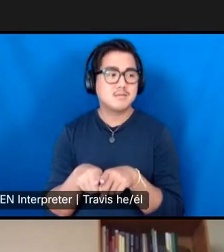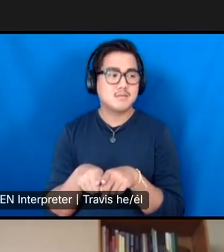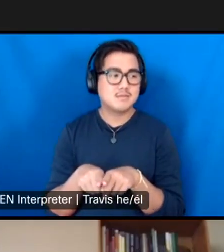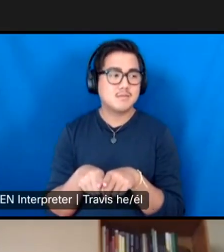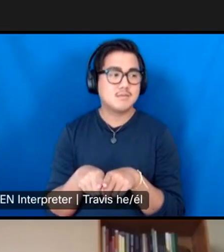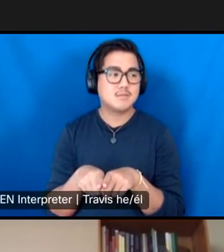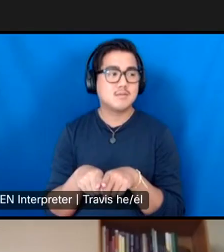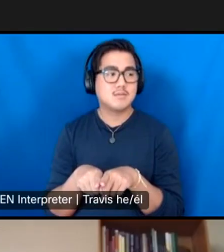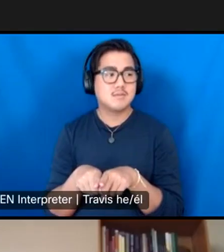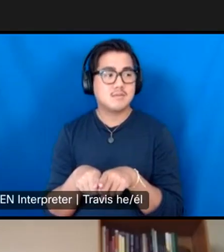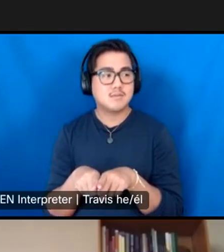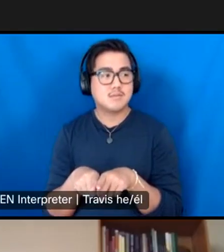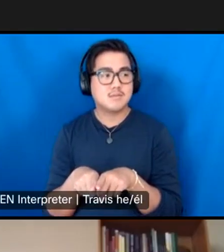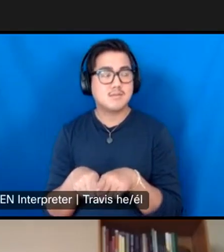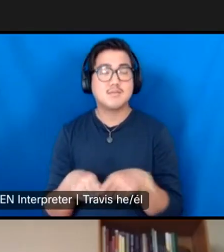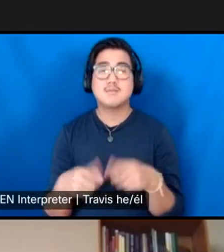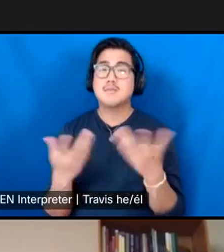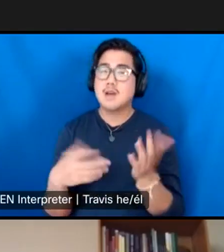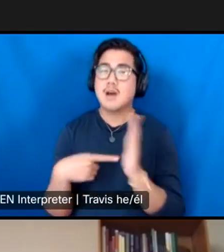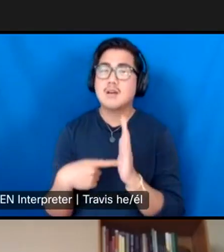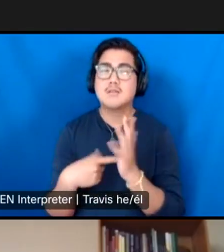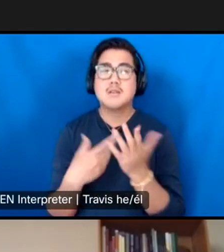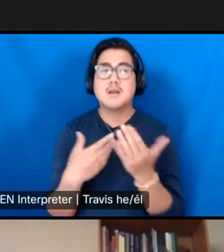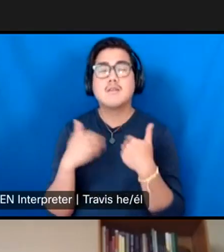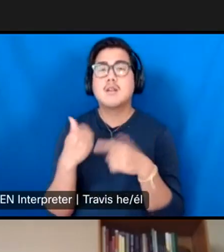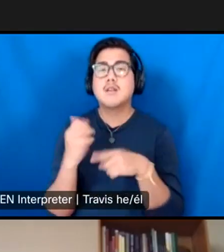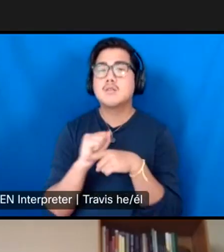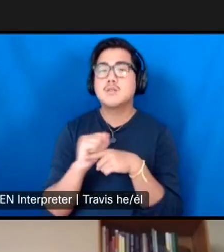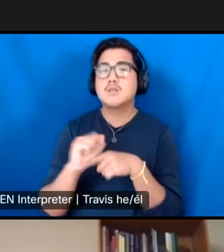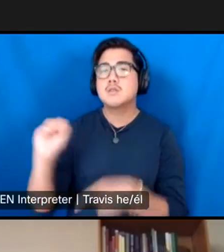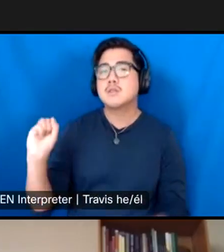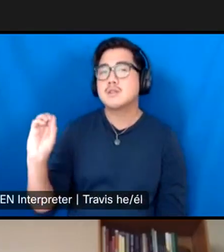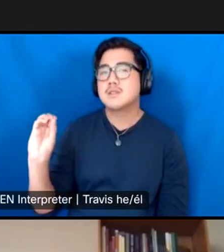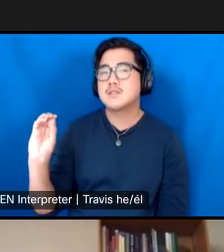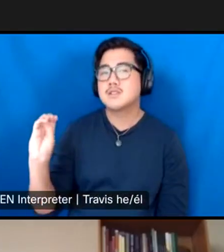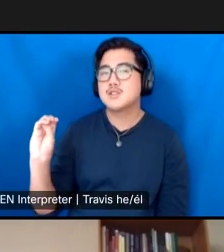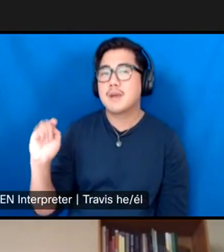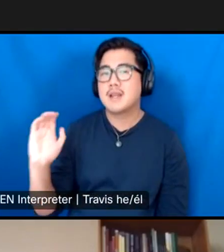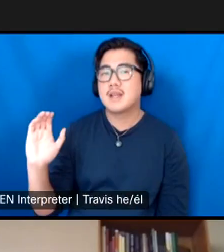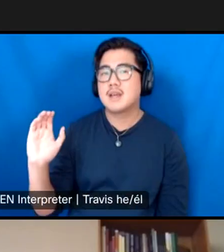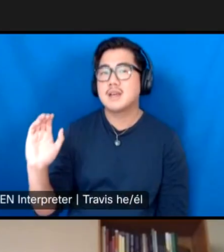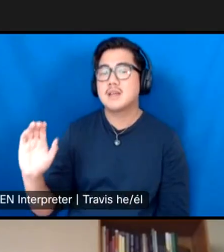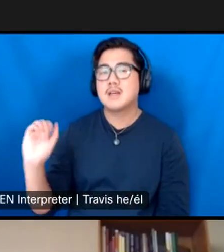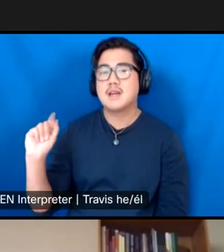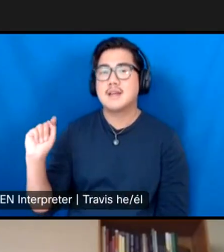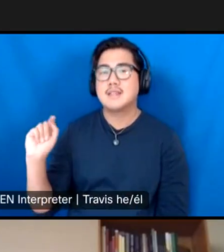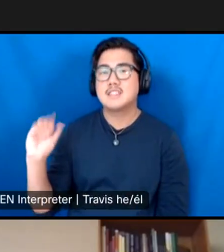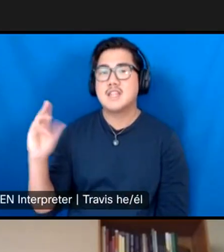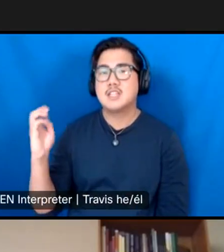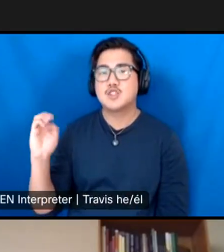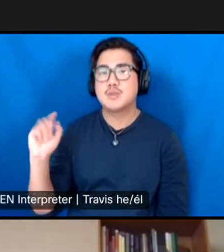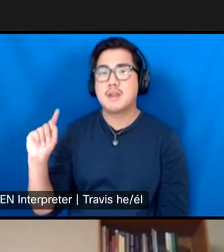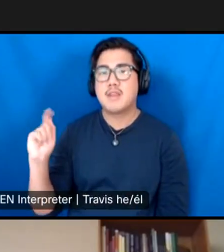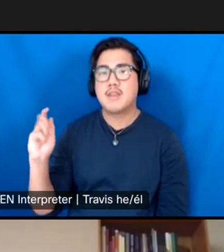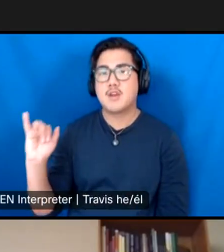out here like somatic attachment therapy. It's focused on being in your body, doing body work, and be able to